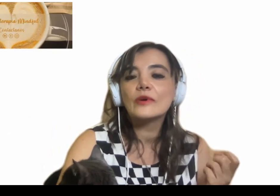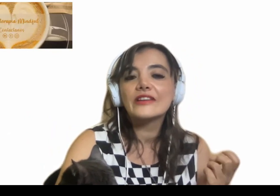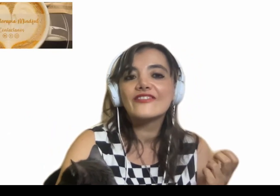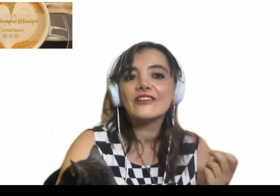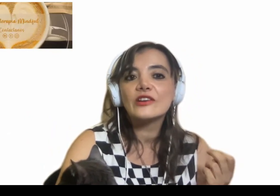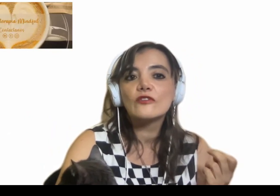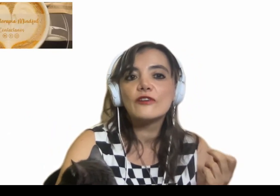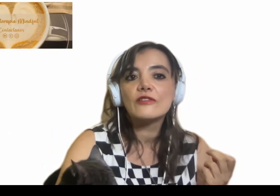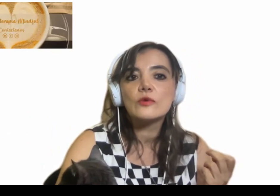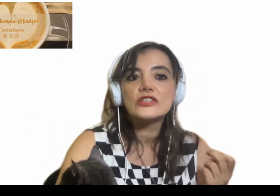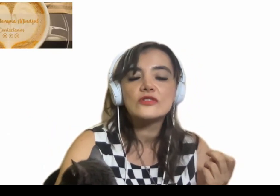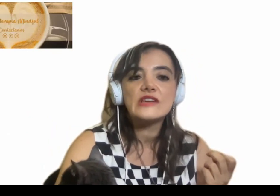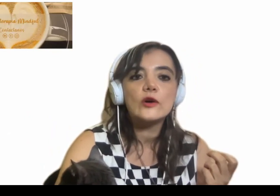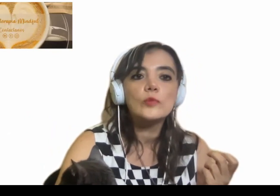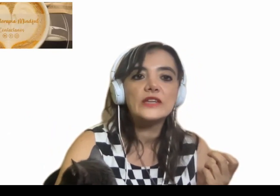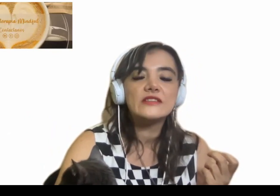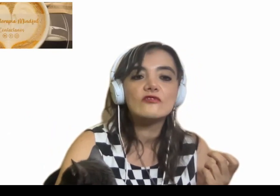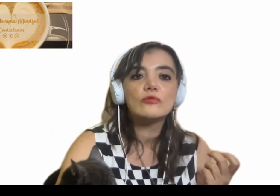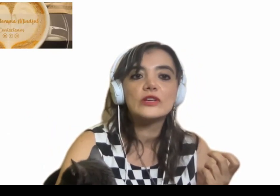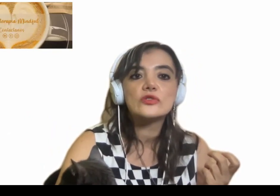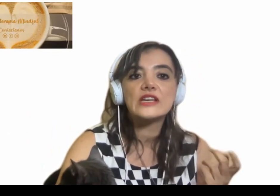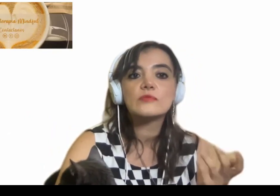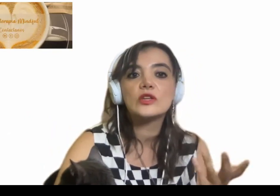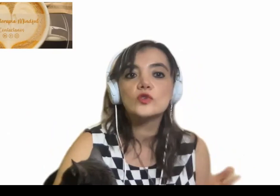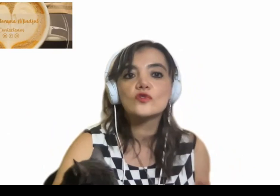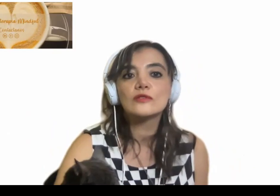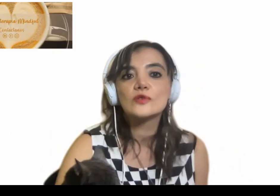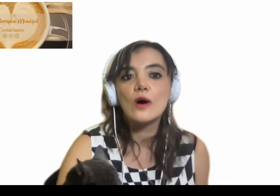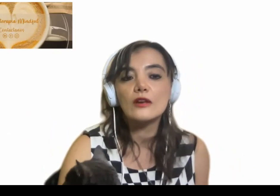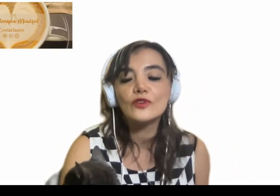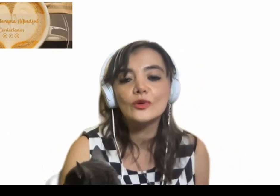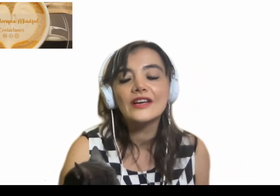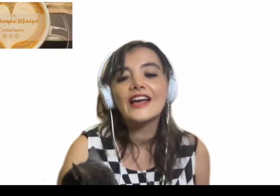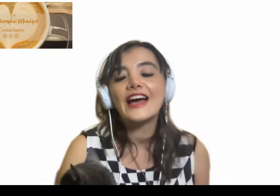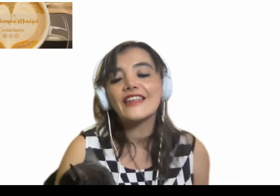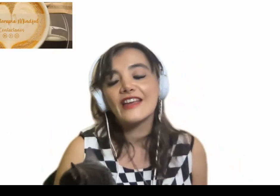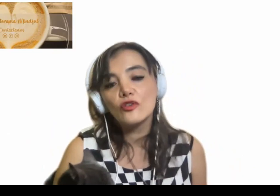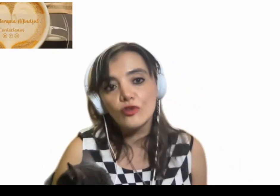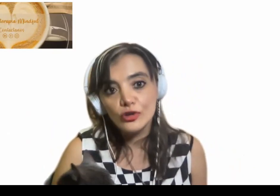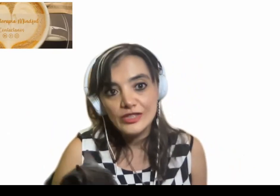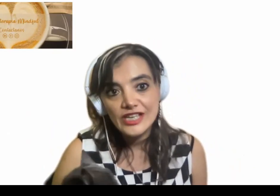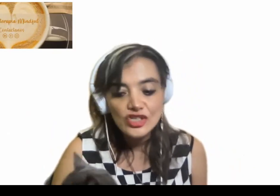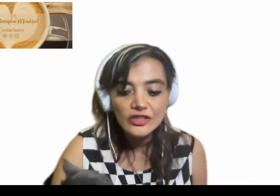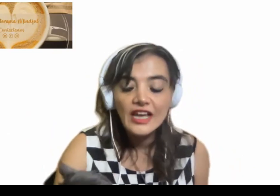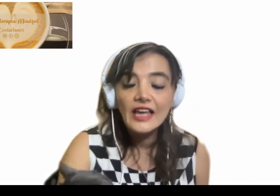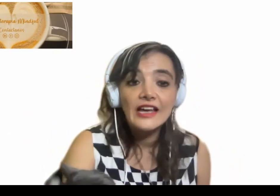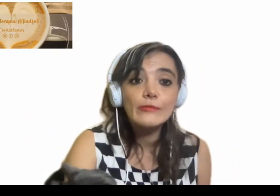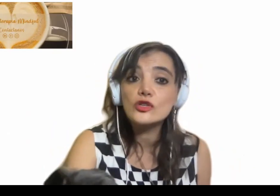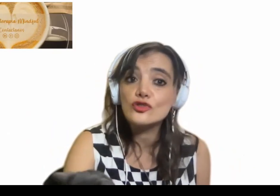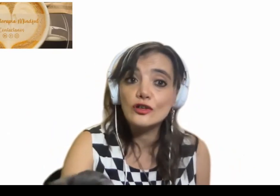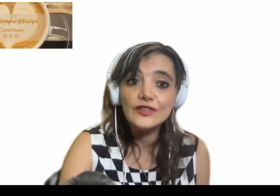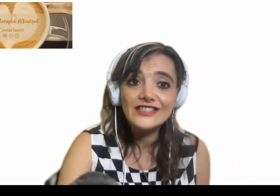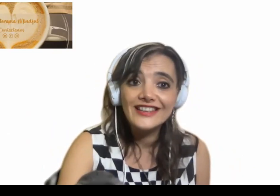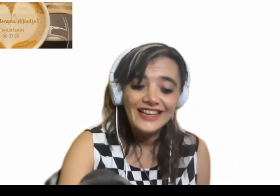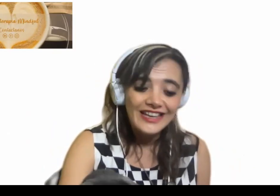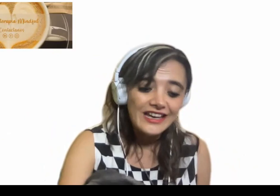All right, well, if there are no further questions, I hope that this information has been useful to all of you. I thank you for your attention, and I'm at